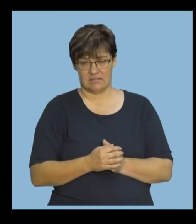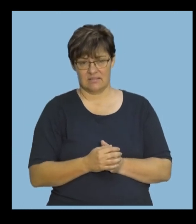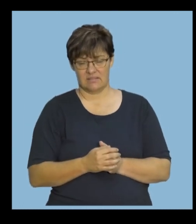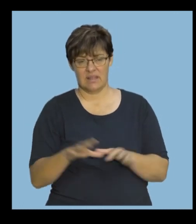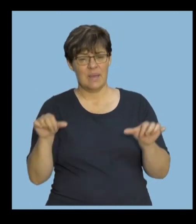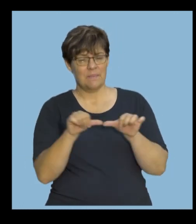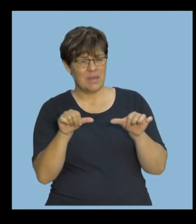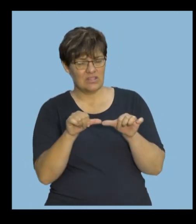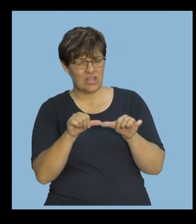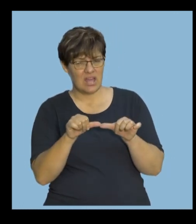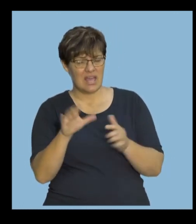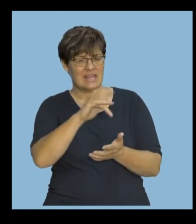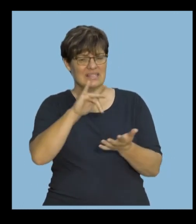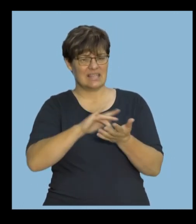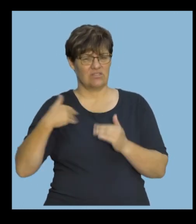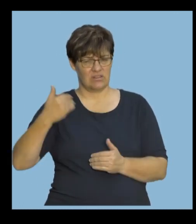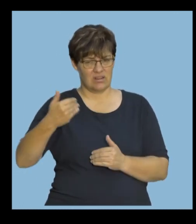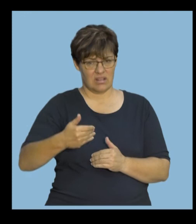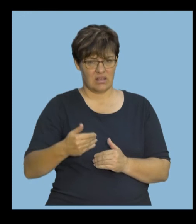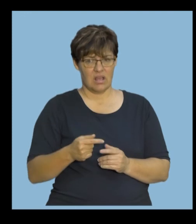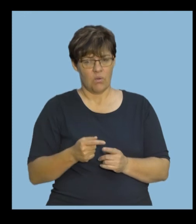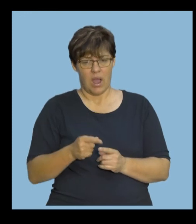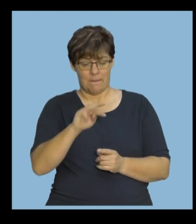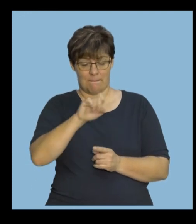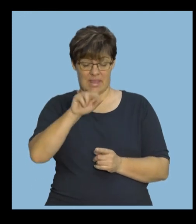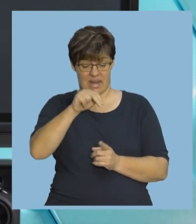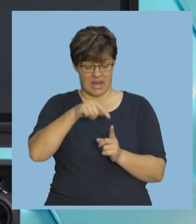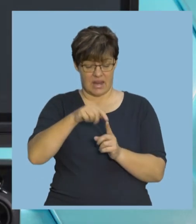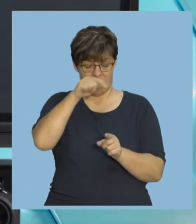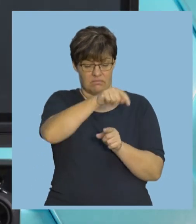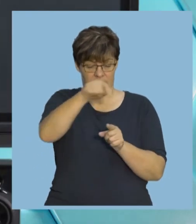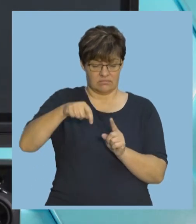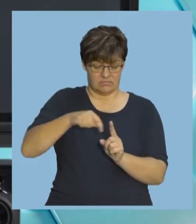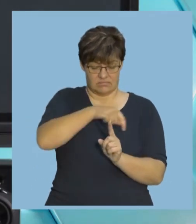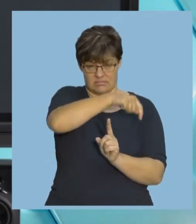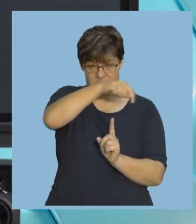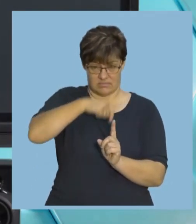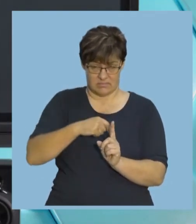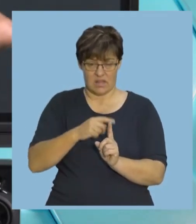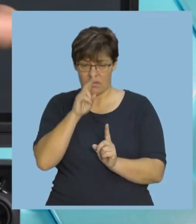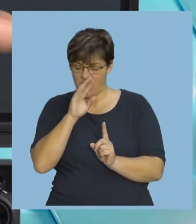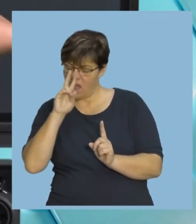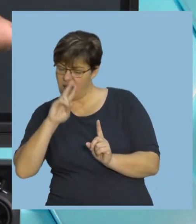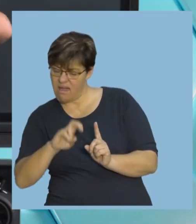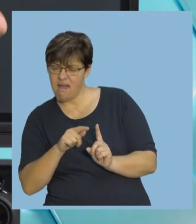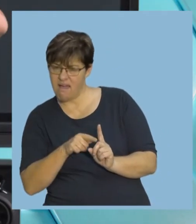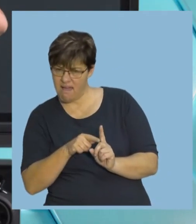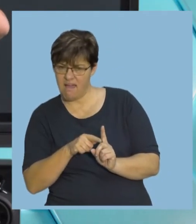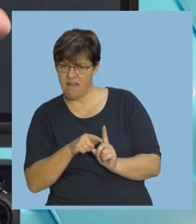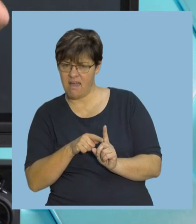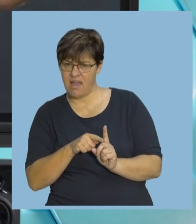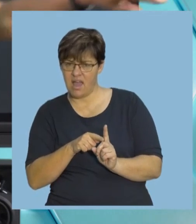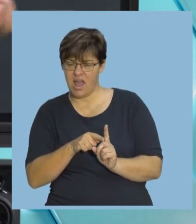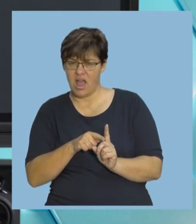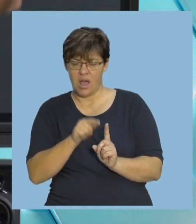tendency. So measure of central tendency, they cluster around the mean, and measure of dispersion